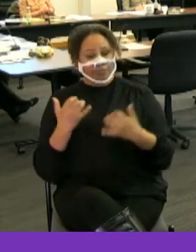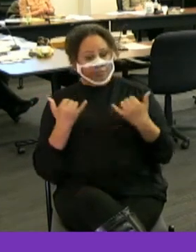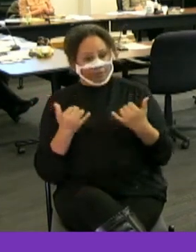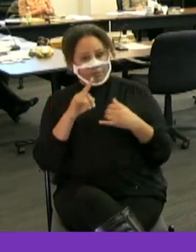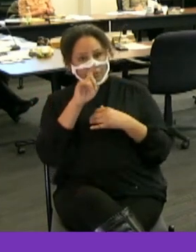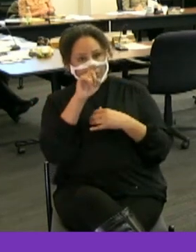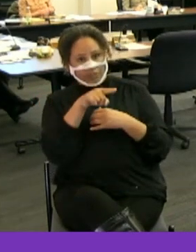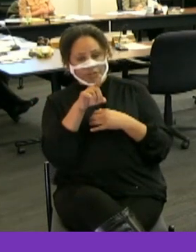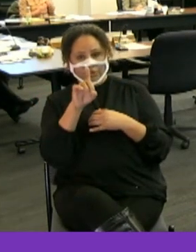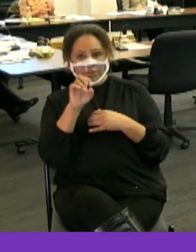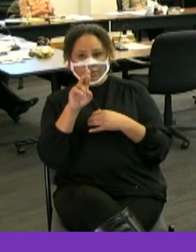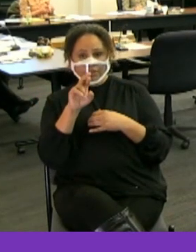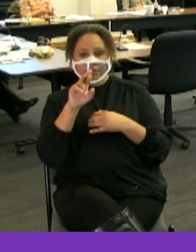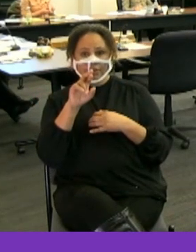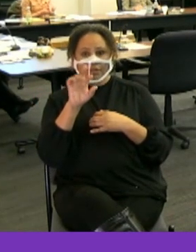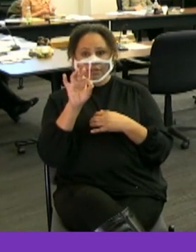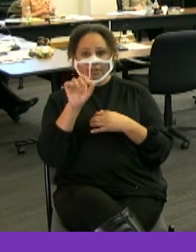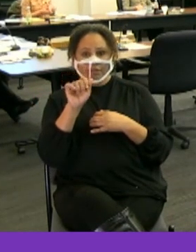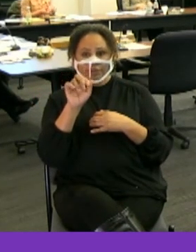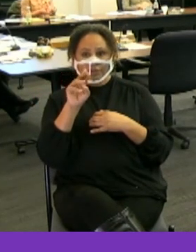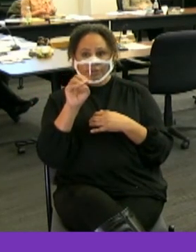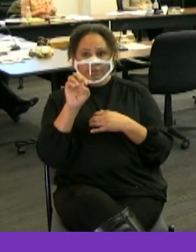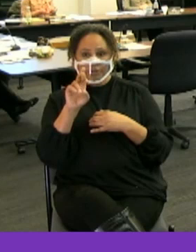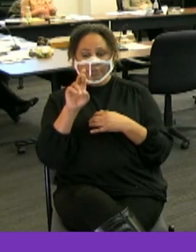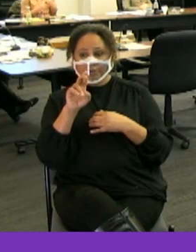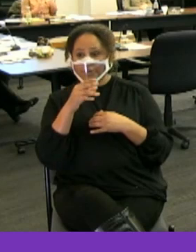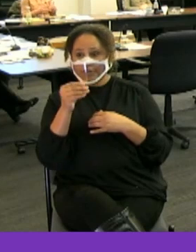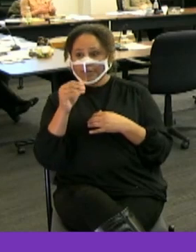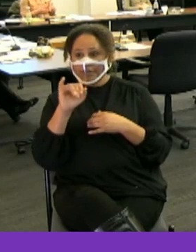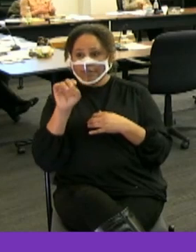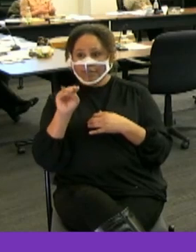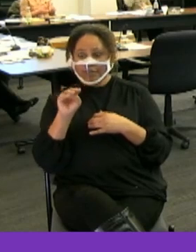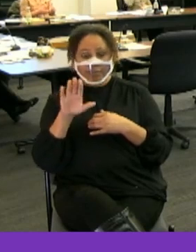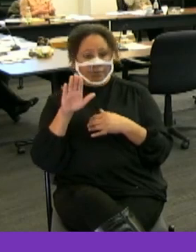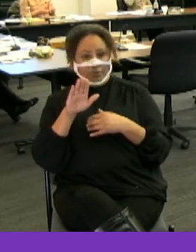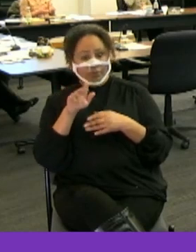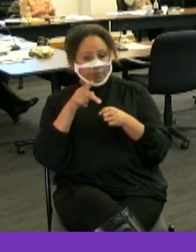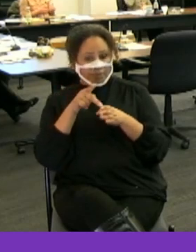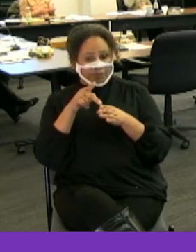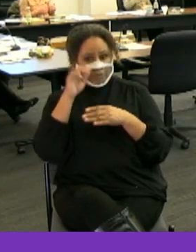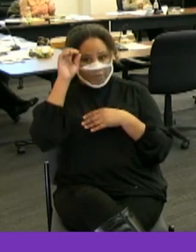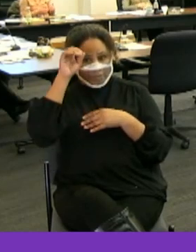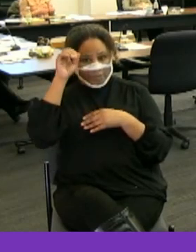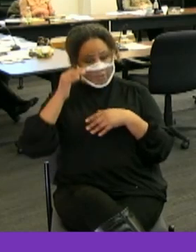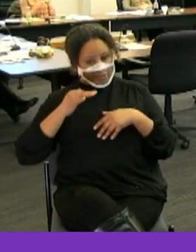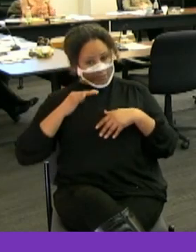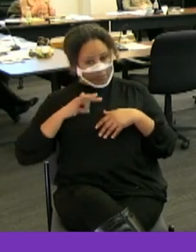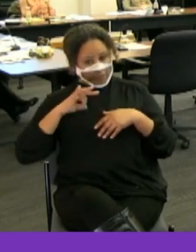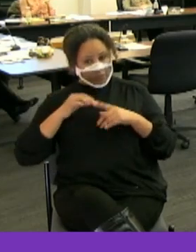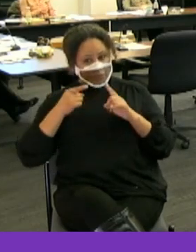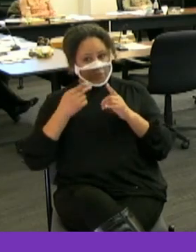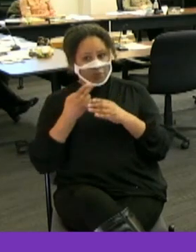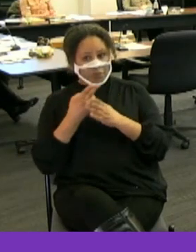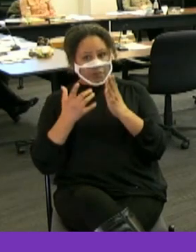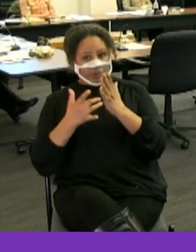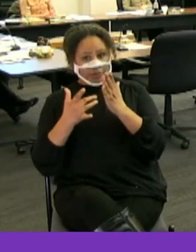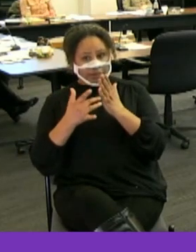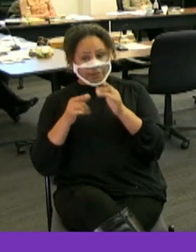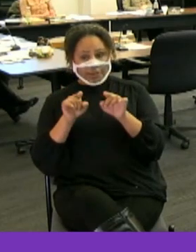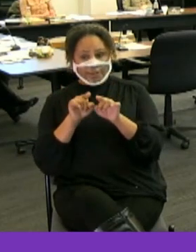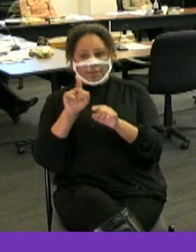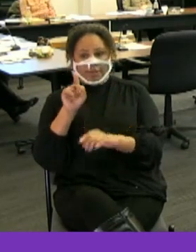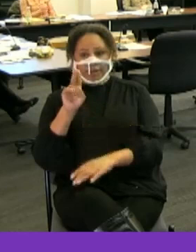Farmer and Jim. In your professional opinion, would it be beneficial to have to use technology like Kudo or any